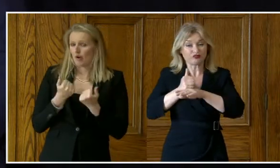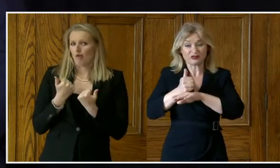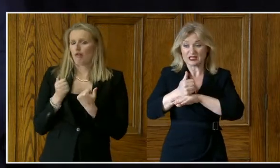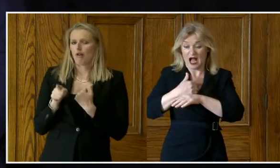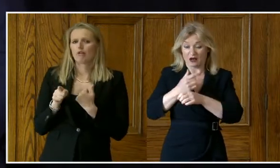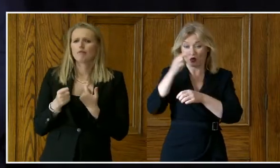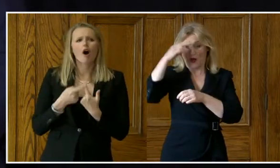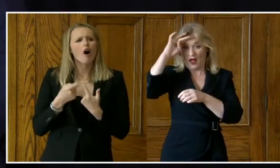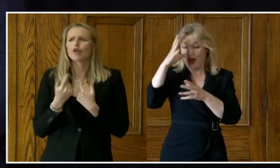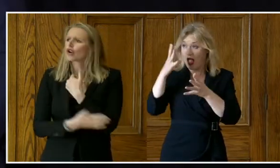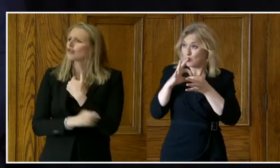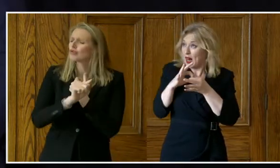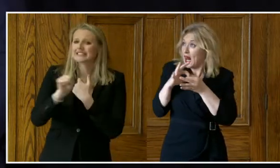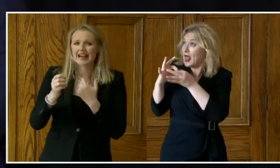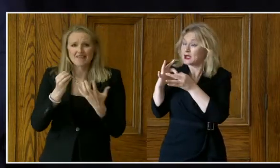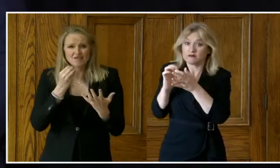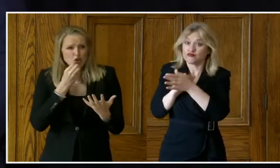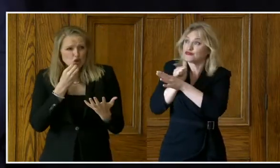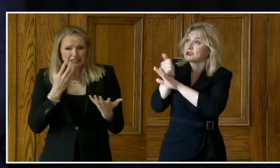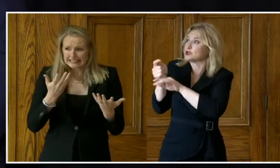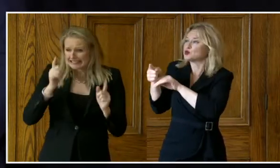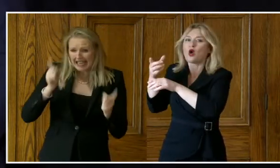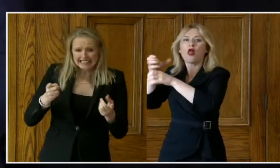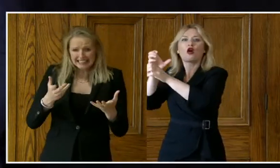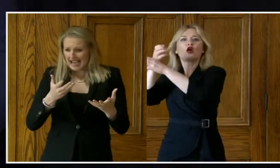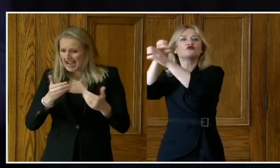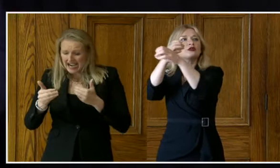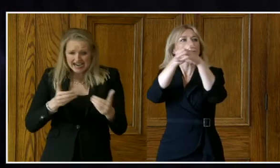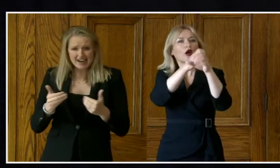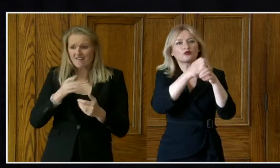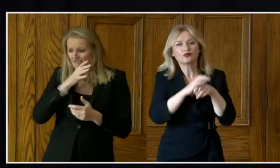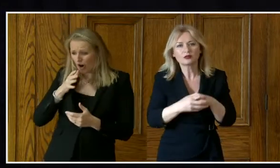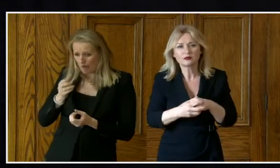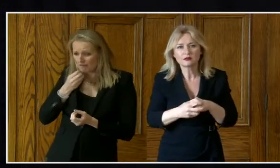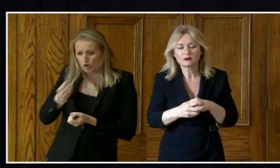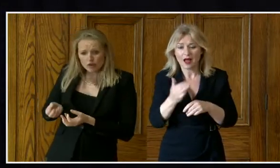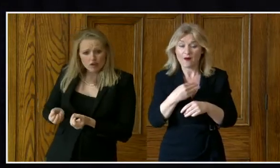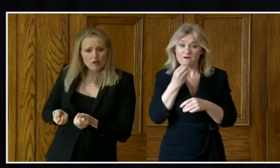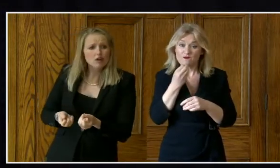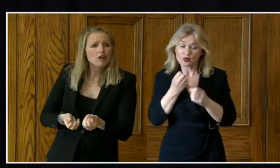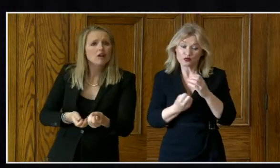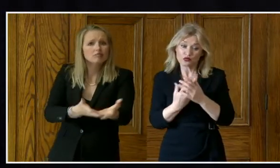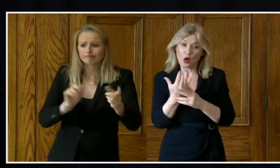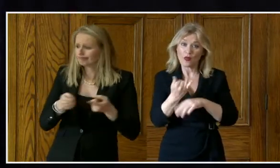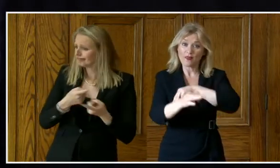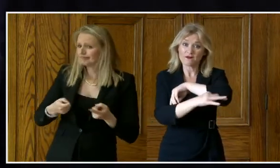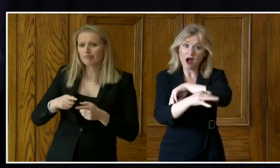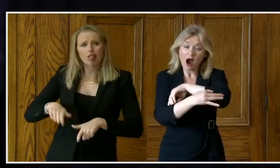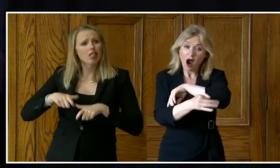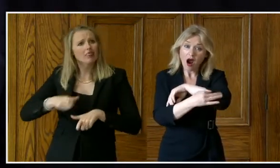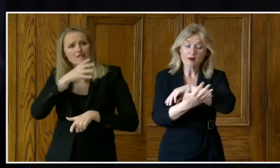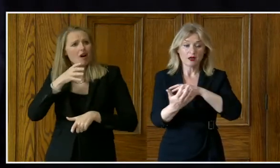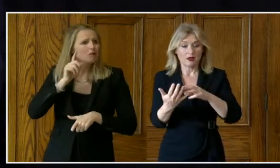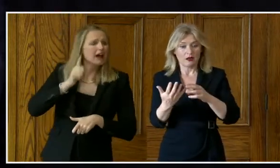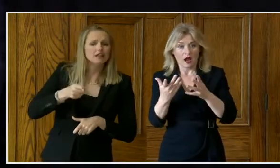world struggle to get food moving off farm and into the retail sector. And although the hard work and dedication of our local